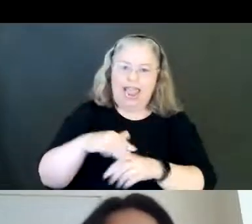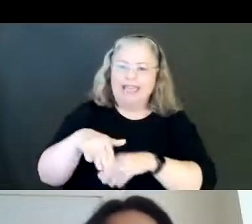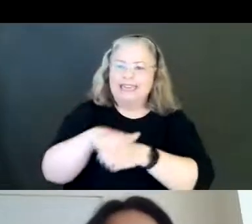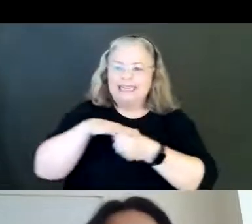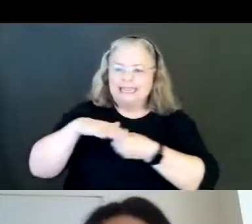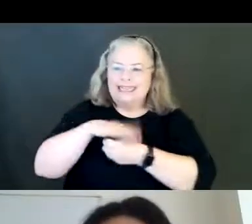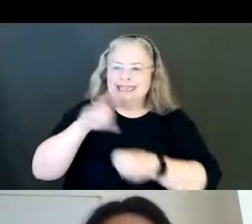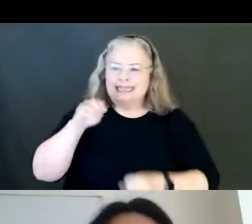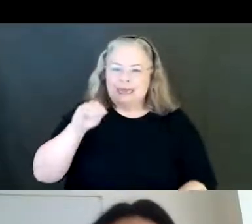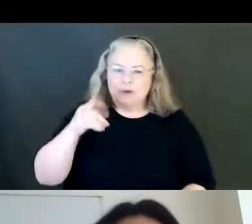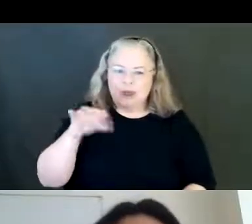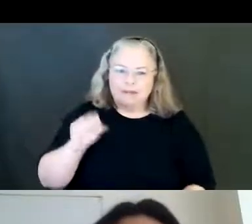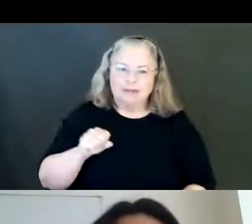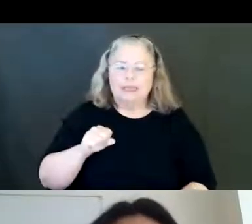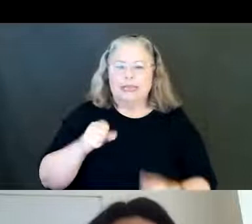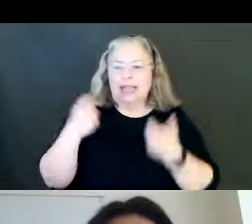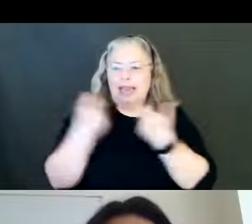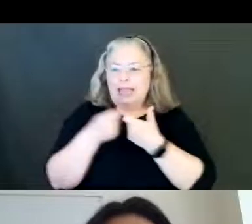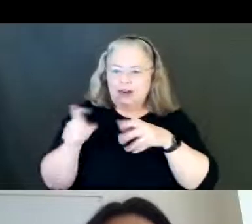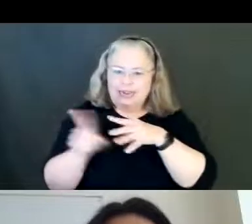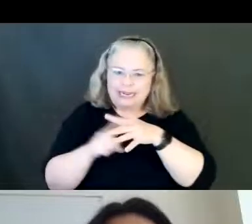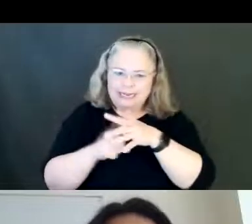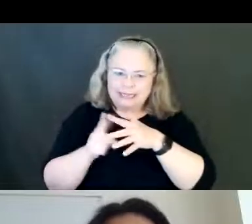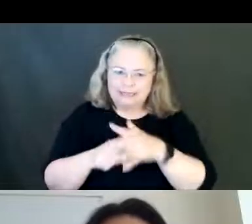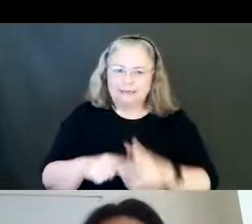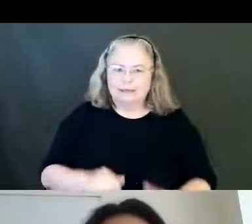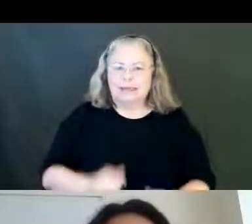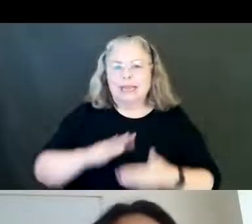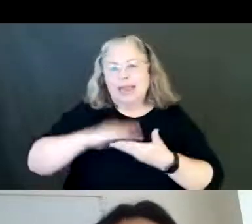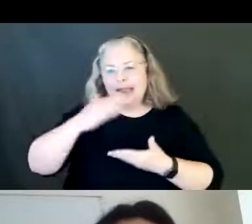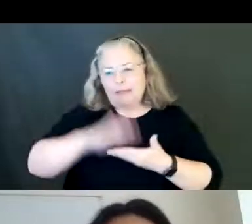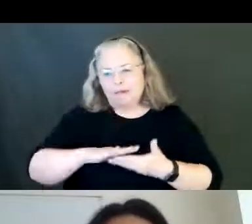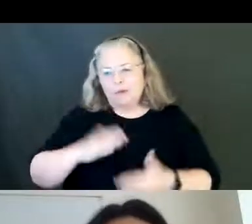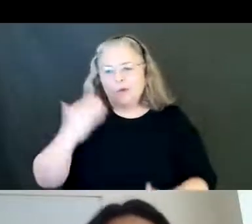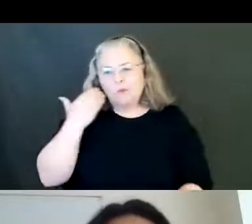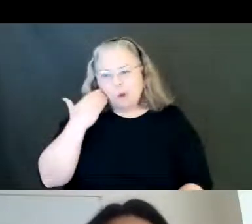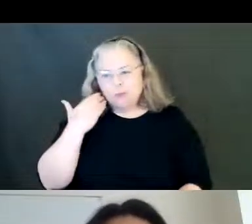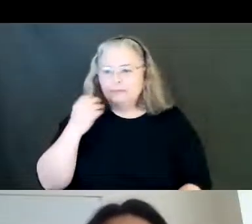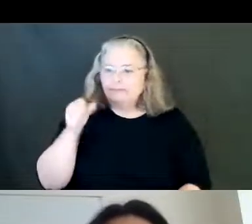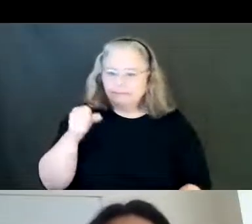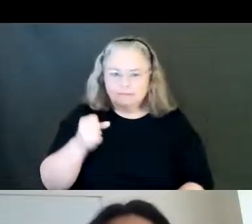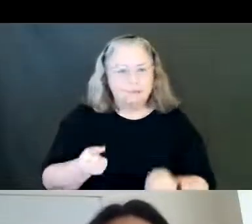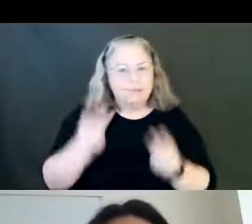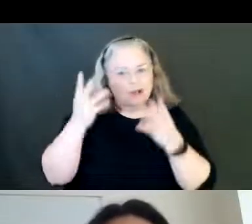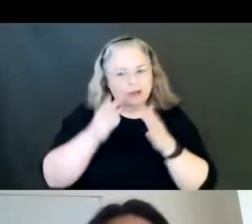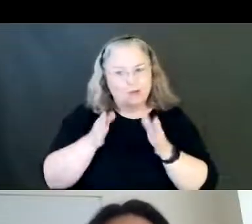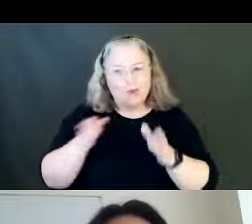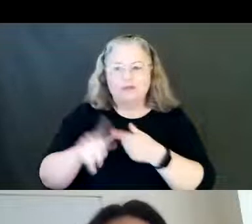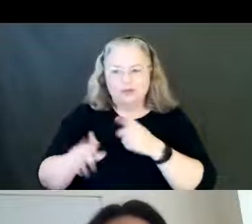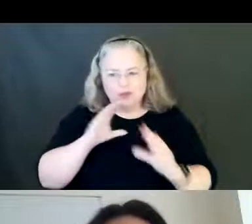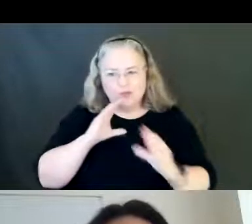demographics, electronic attendance. Yes. Laptops, phone. Yep. Multiple ways to